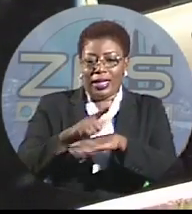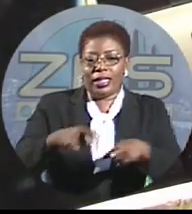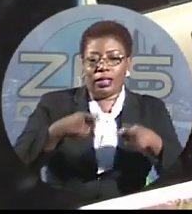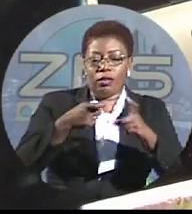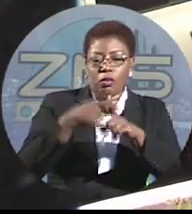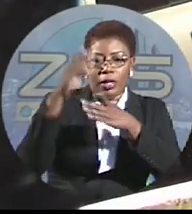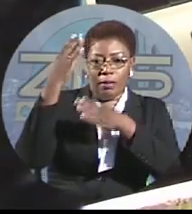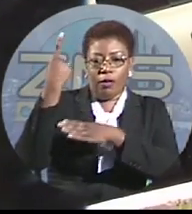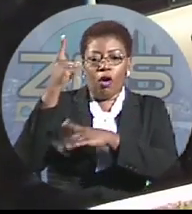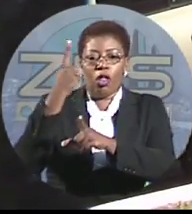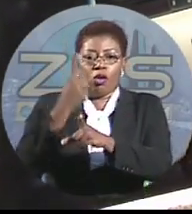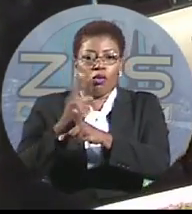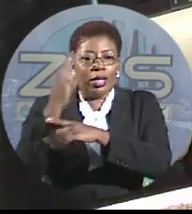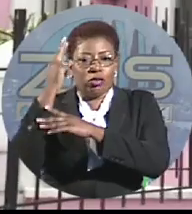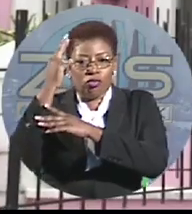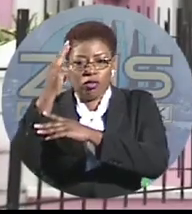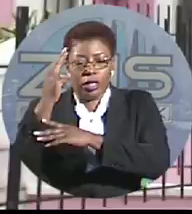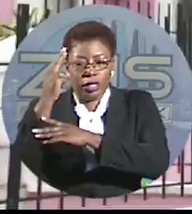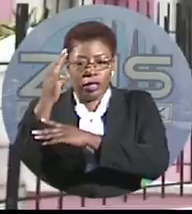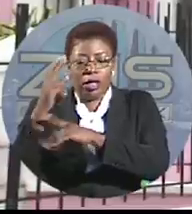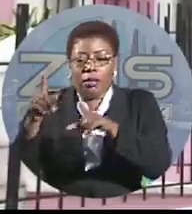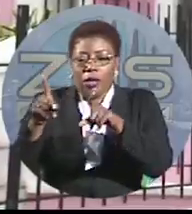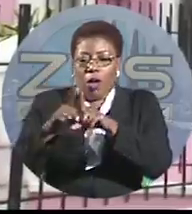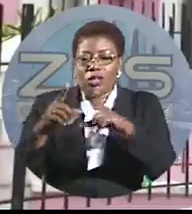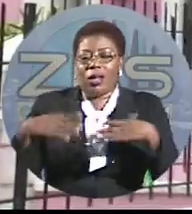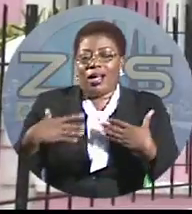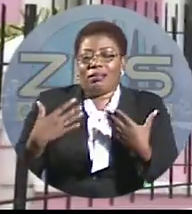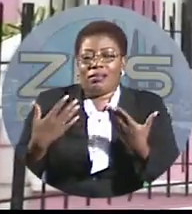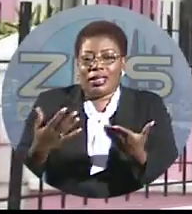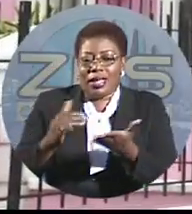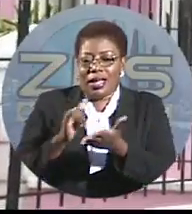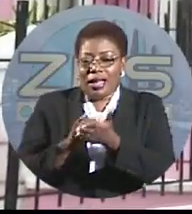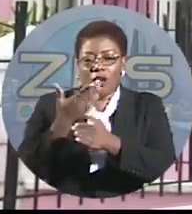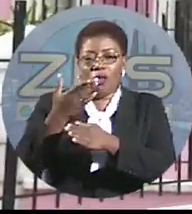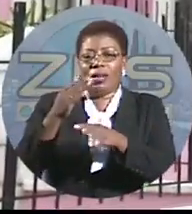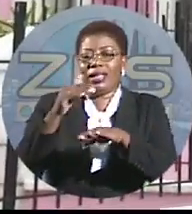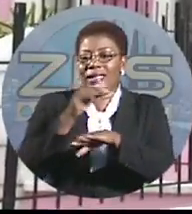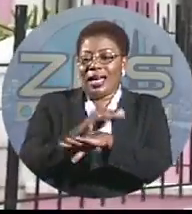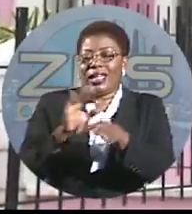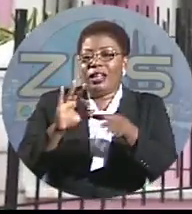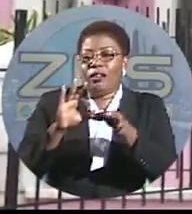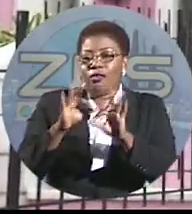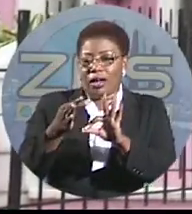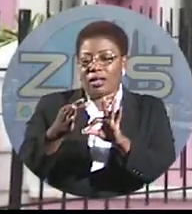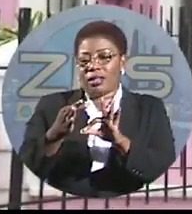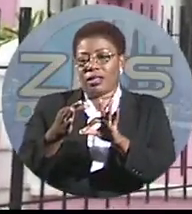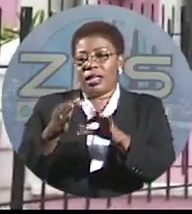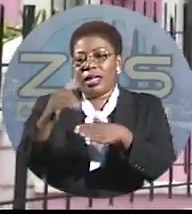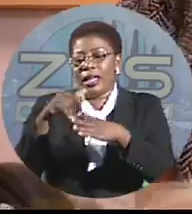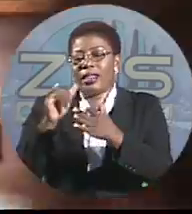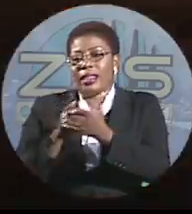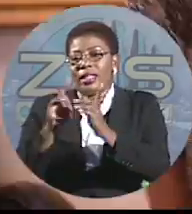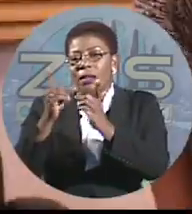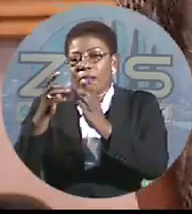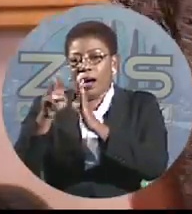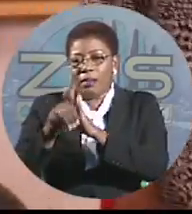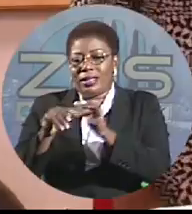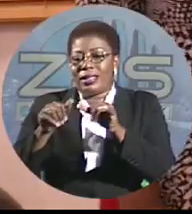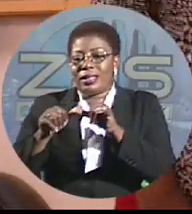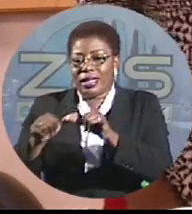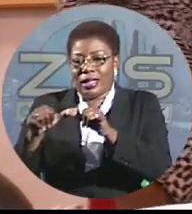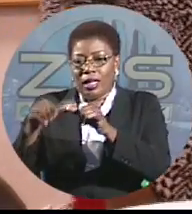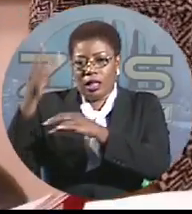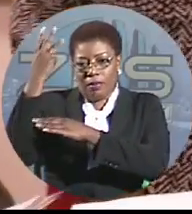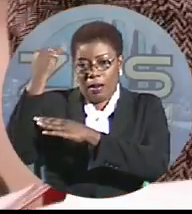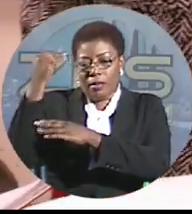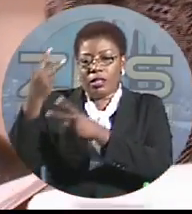Bahamians for the right reasons. But he admits there is no overnight fix to the issues facing the department. Still, the Prime